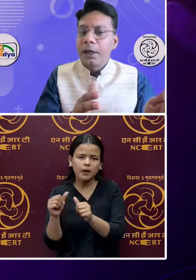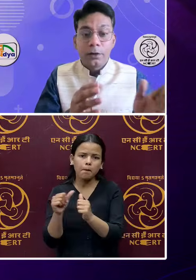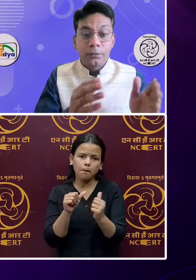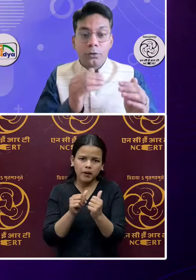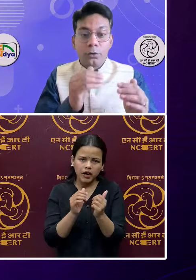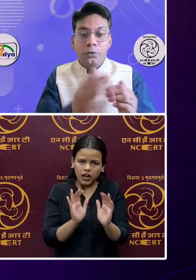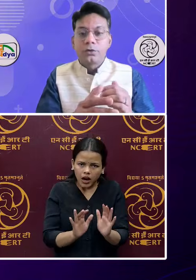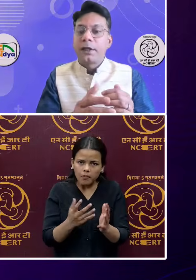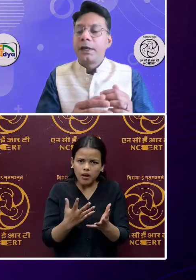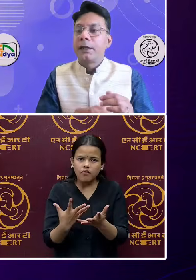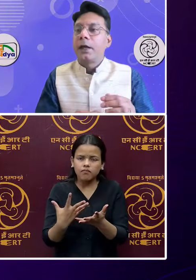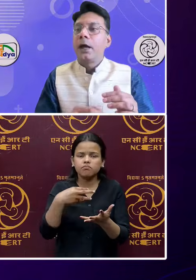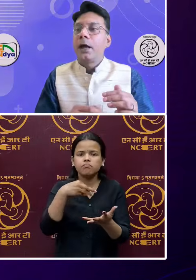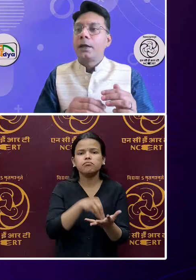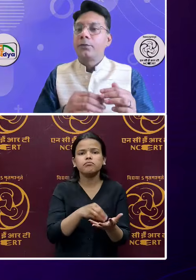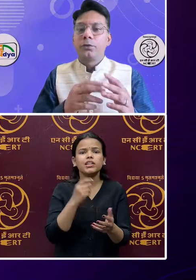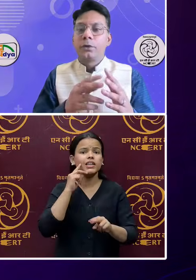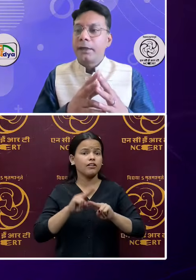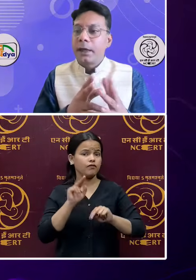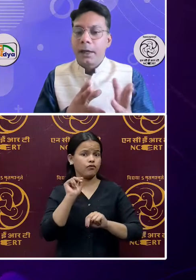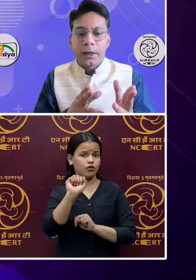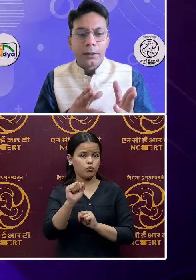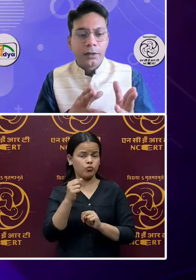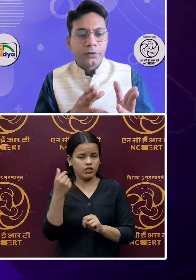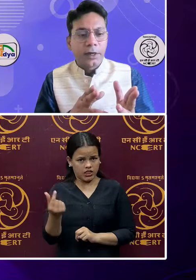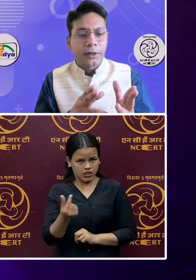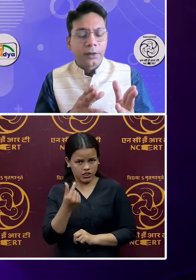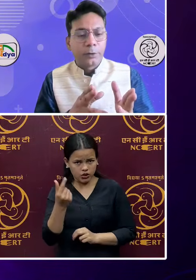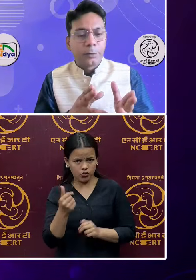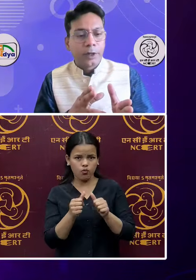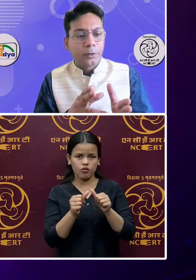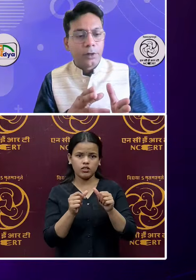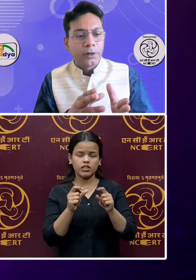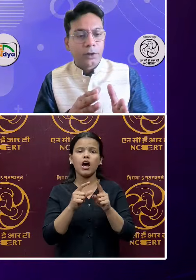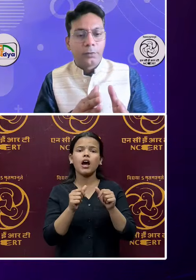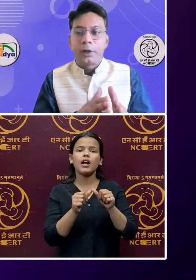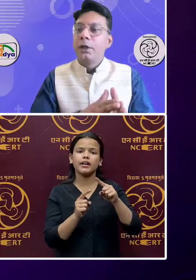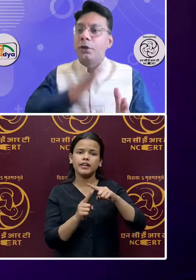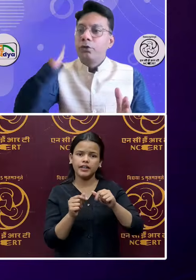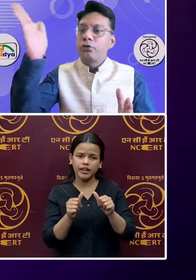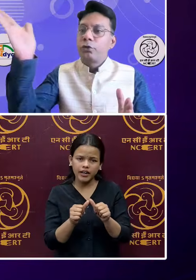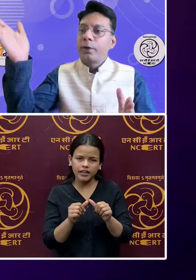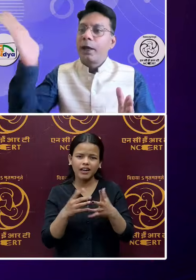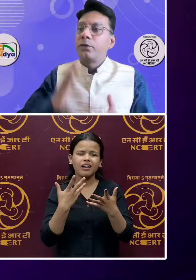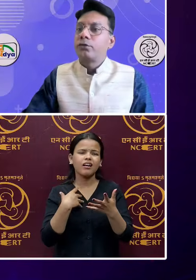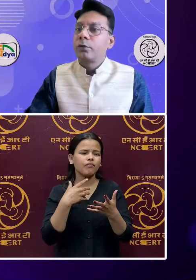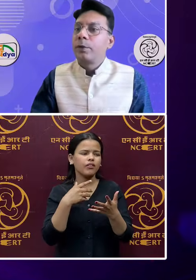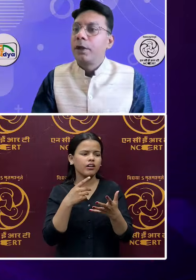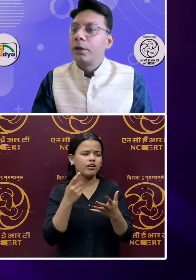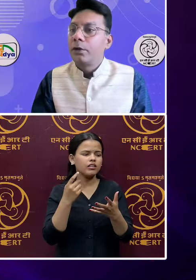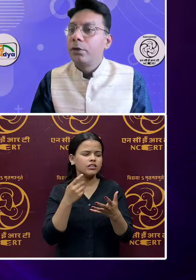data here, if you lose that data or if you get disconnected with particular server, you should